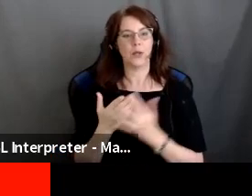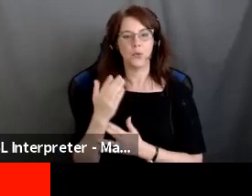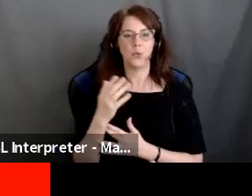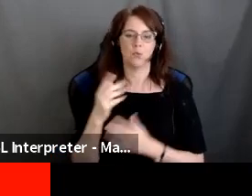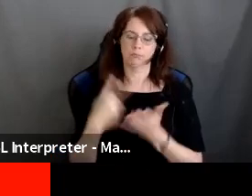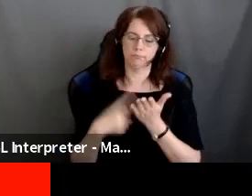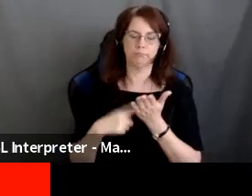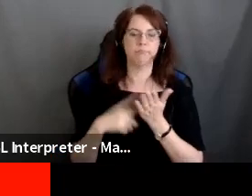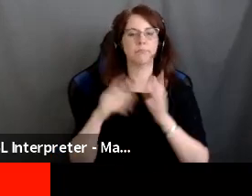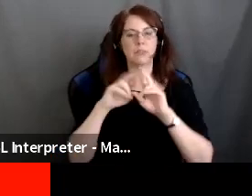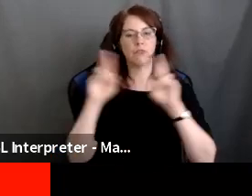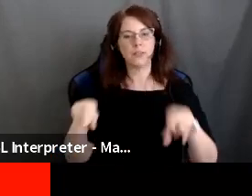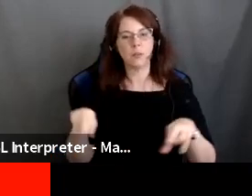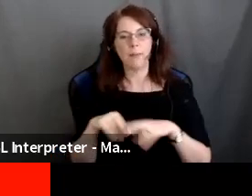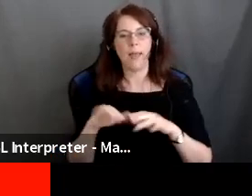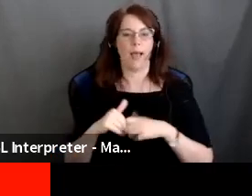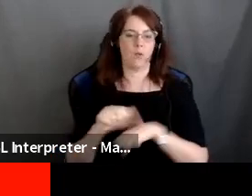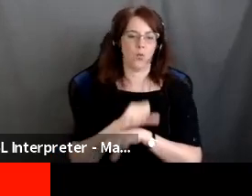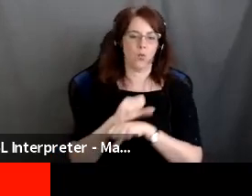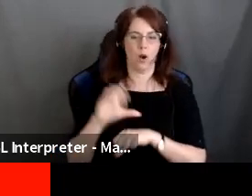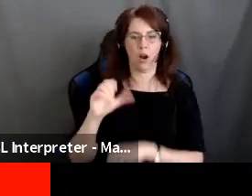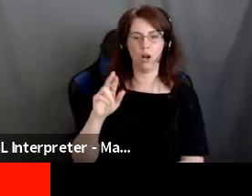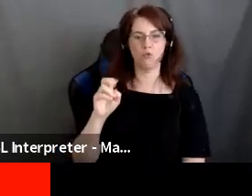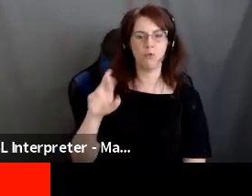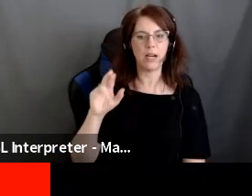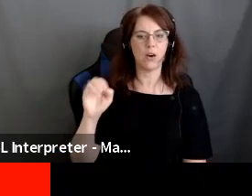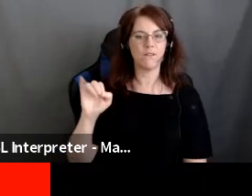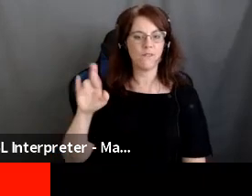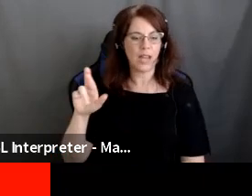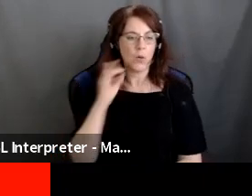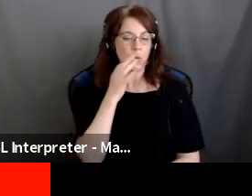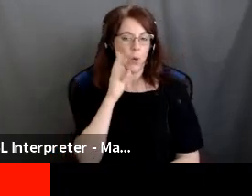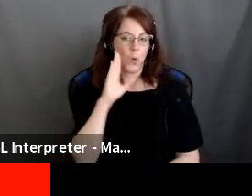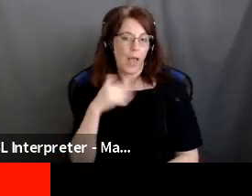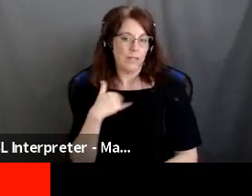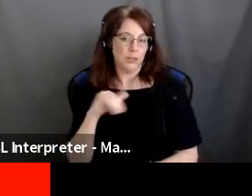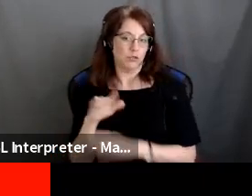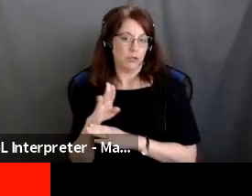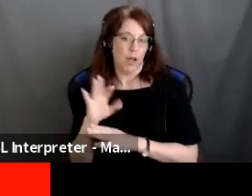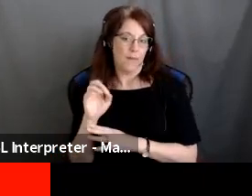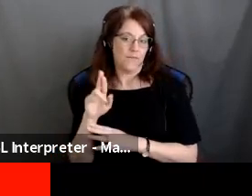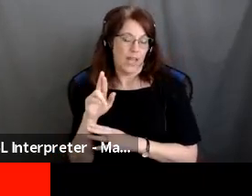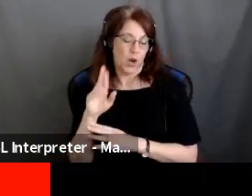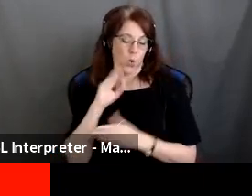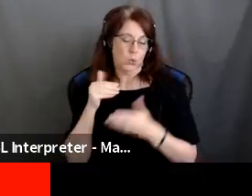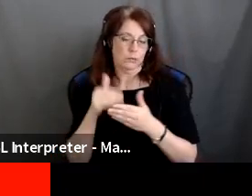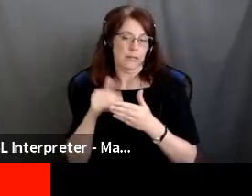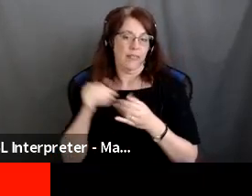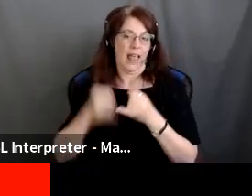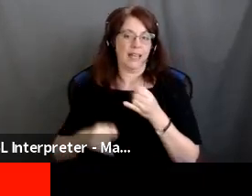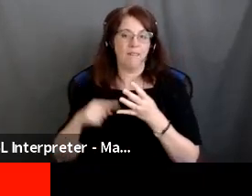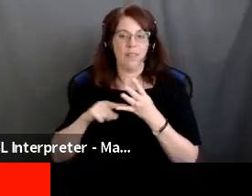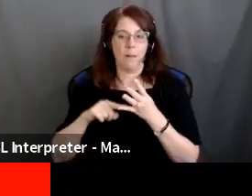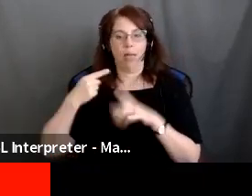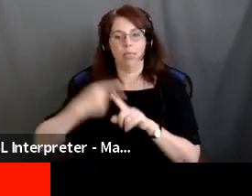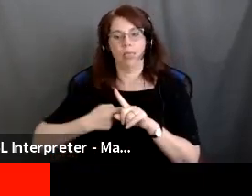resumes and how to work career fairs. We also have a job fair coming up at the end of the month in honor of